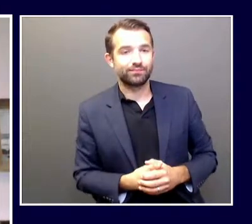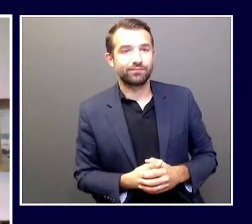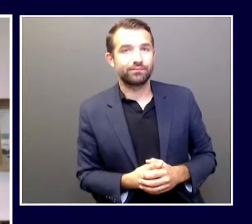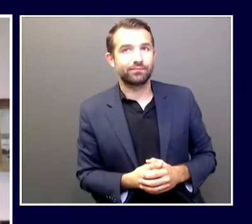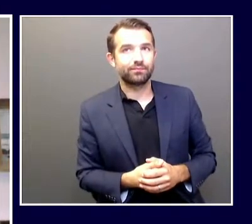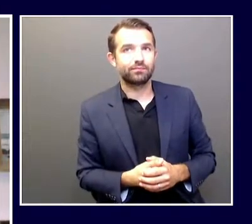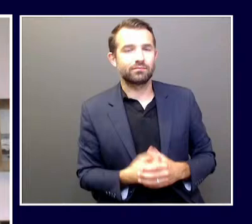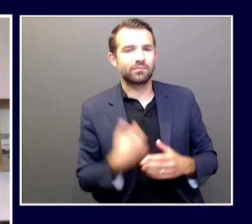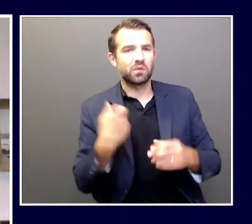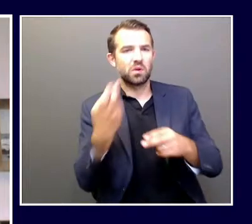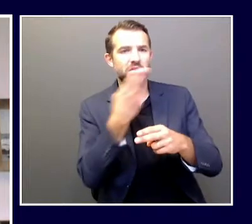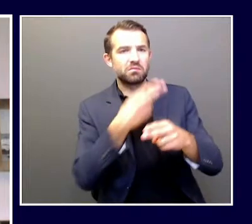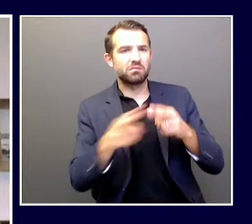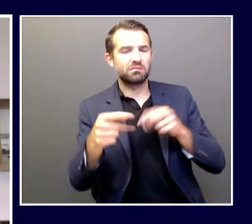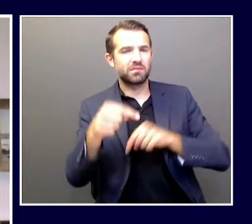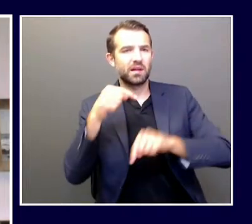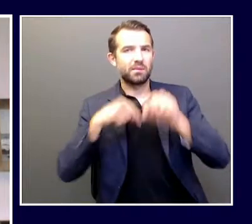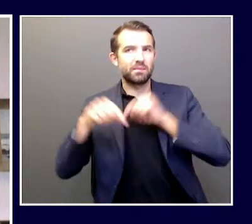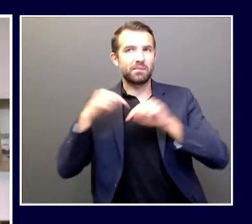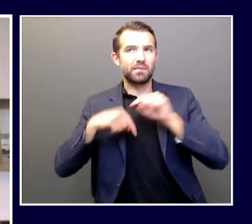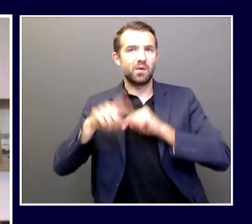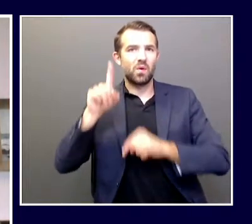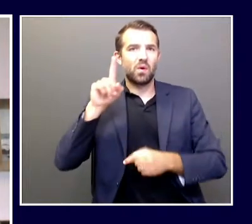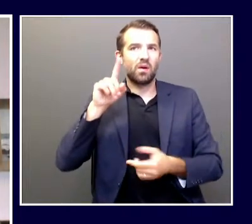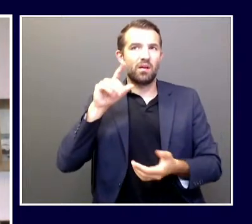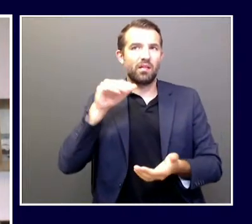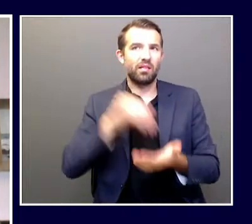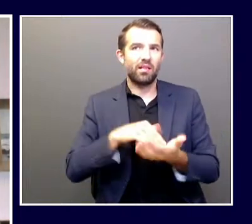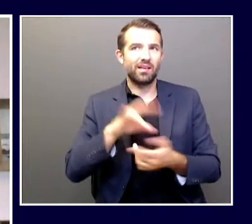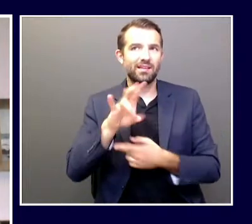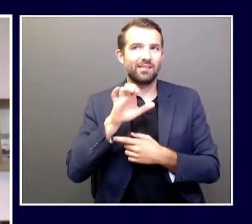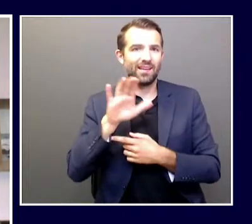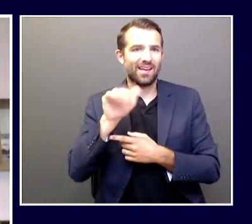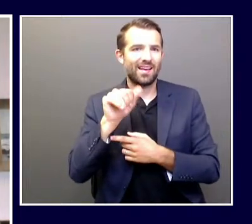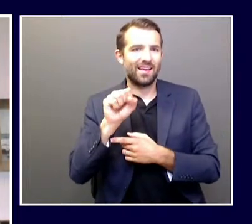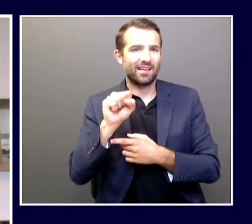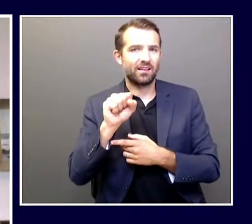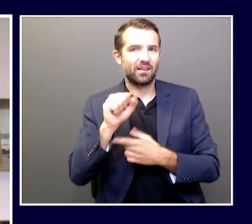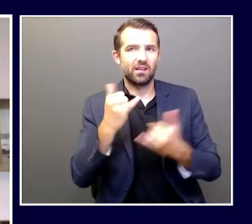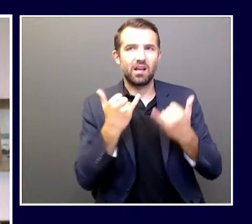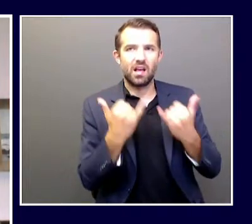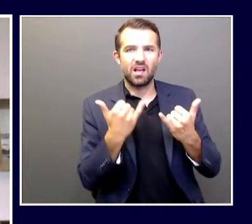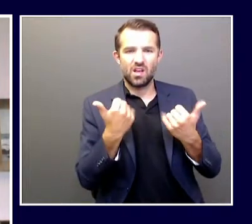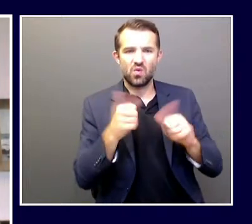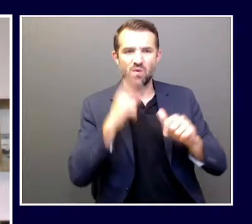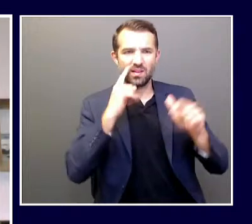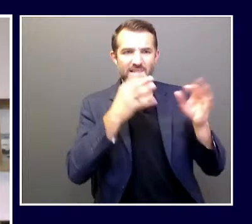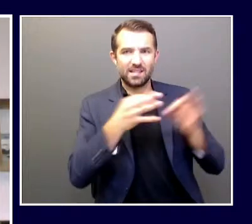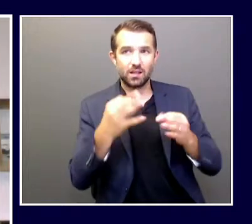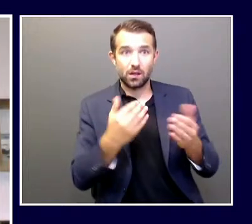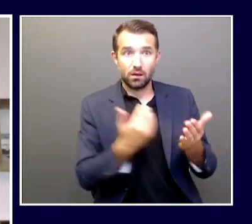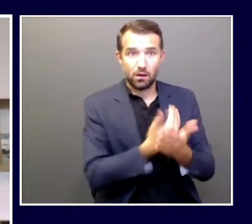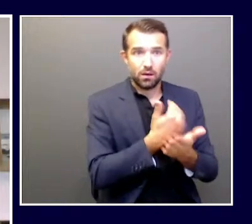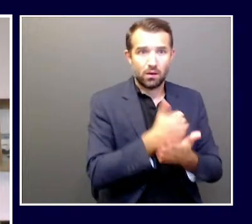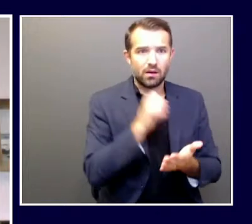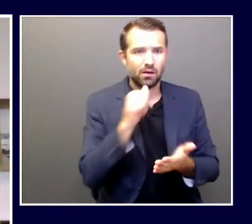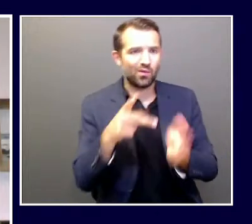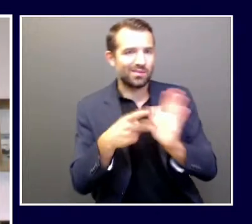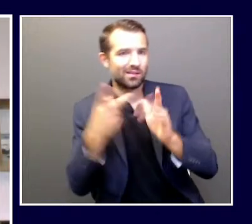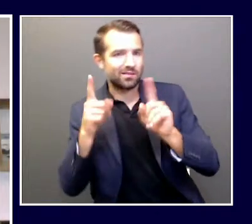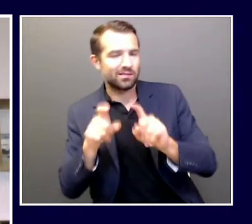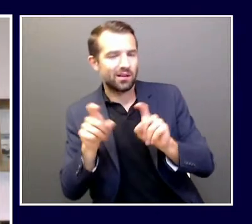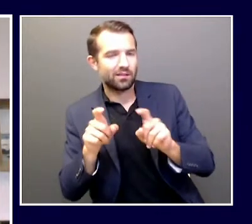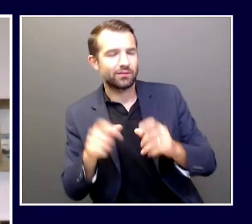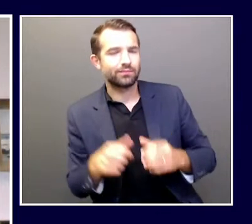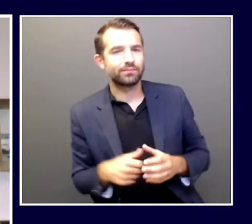those 1,700 cases that are currently waiting confirmation. Are all of those cases, were they all recently tested,